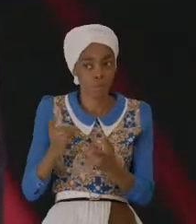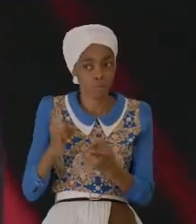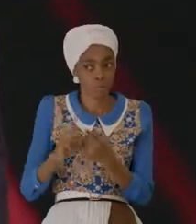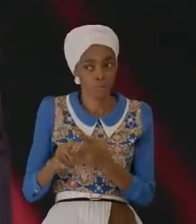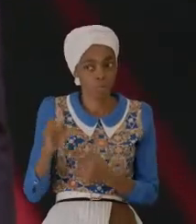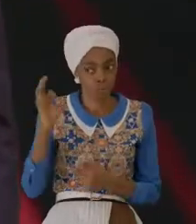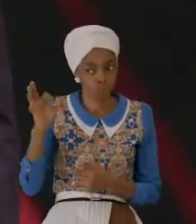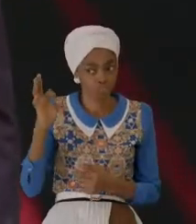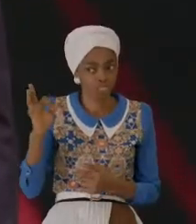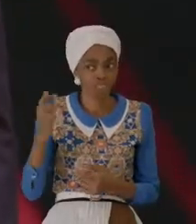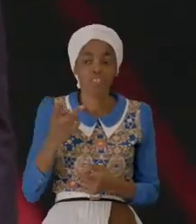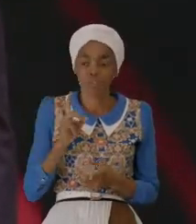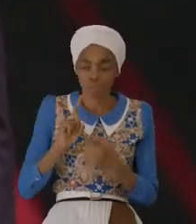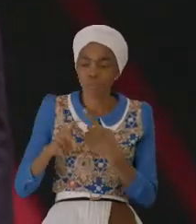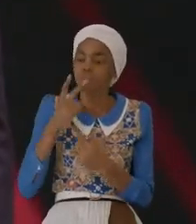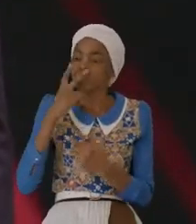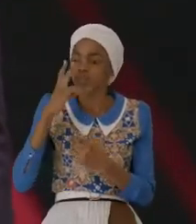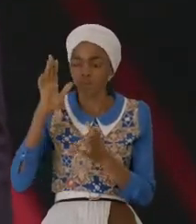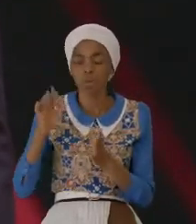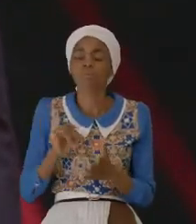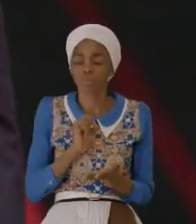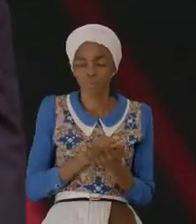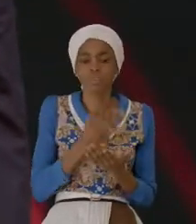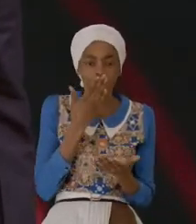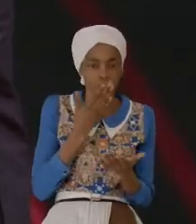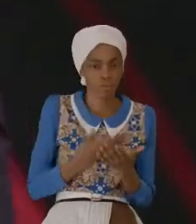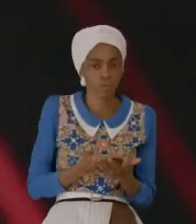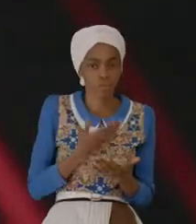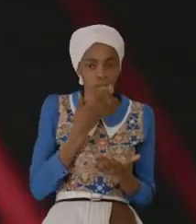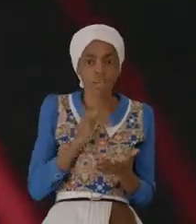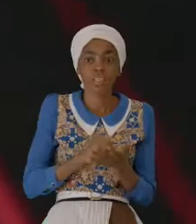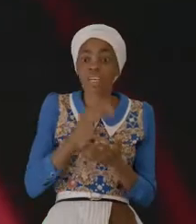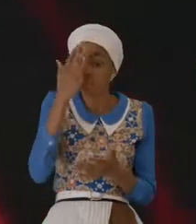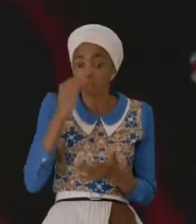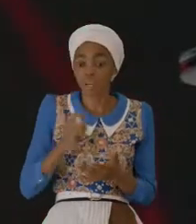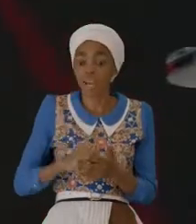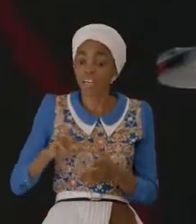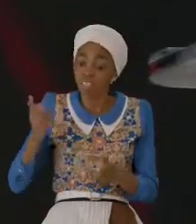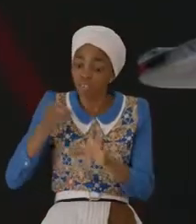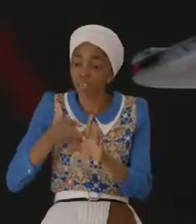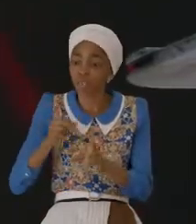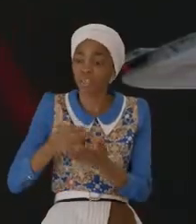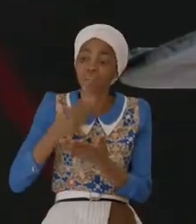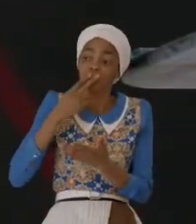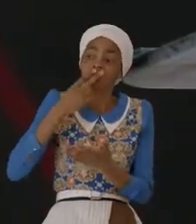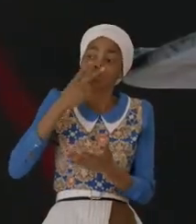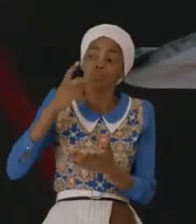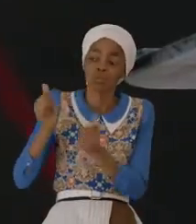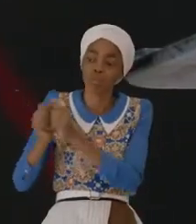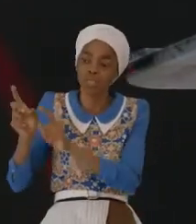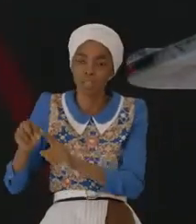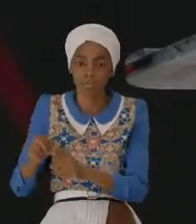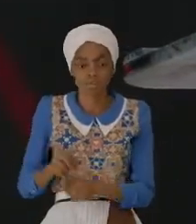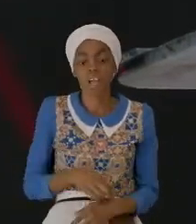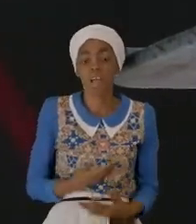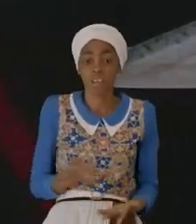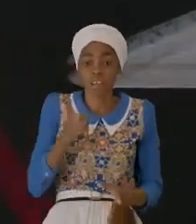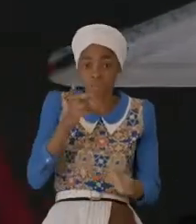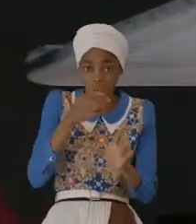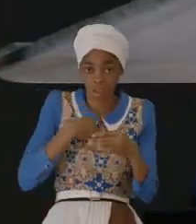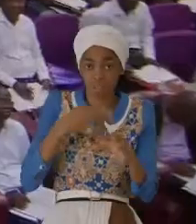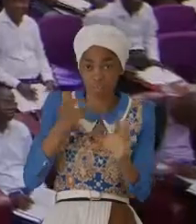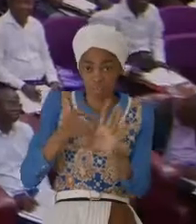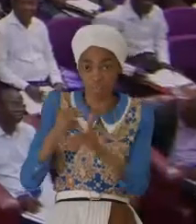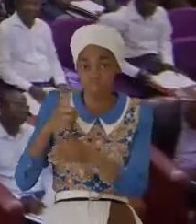that's why I'm just watching this in my mouth well you are like them you are with them I don't